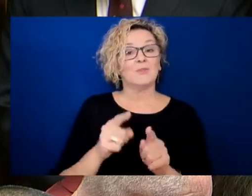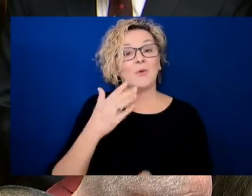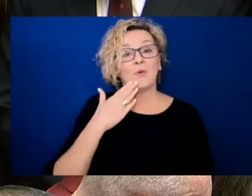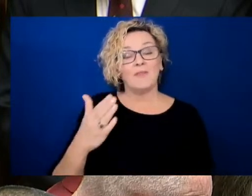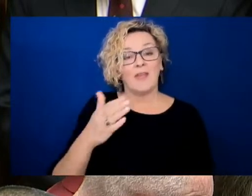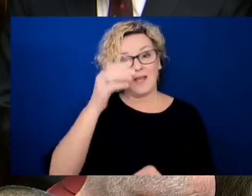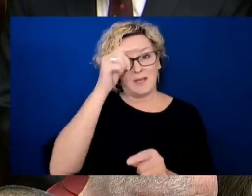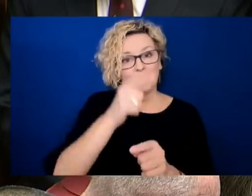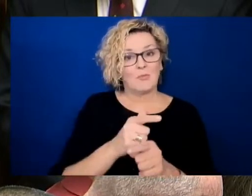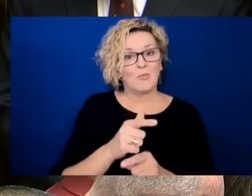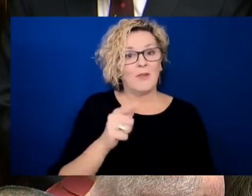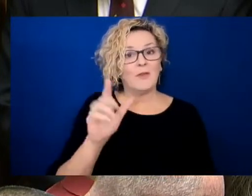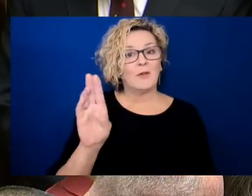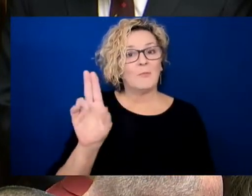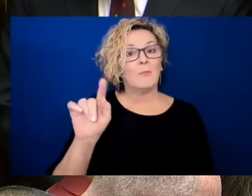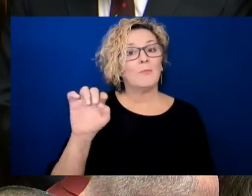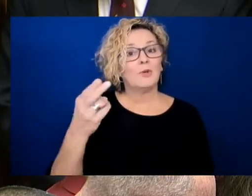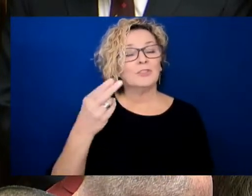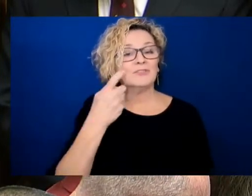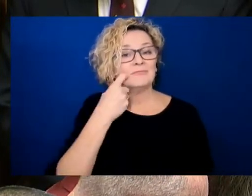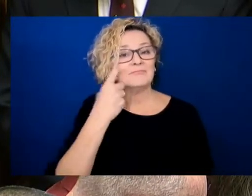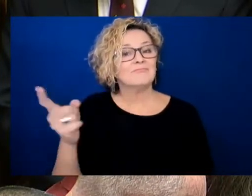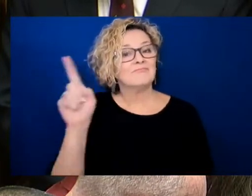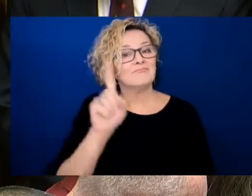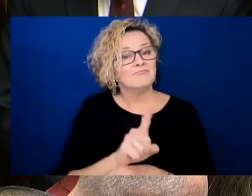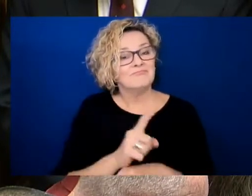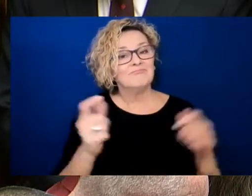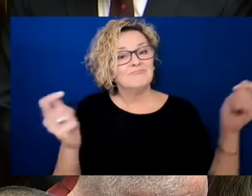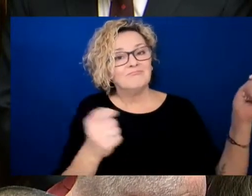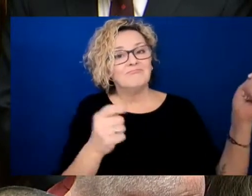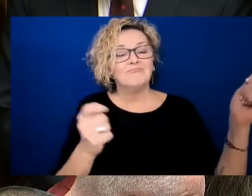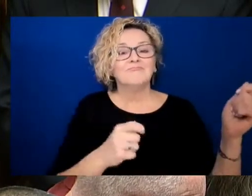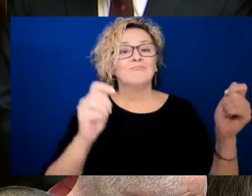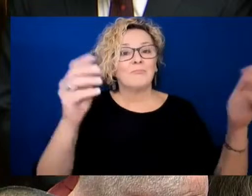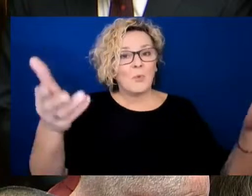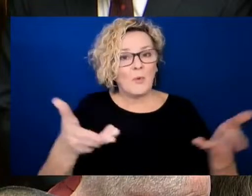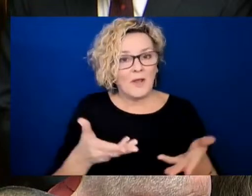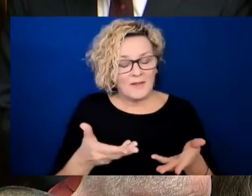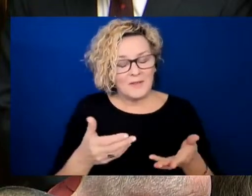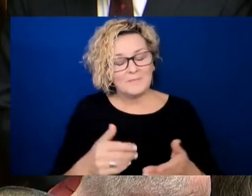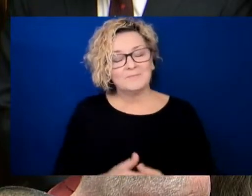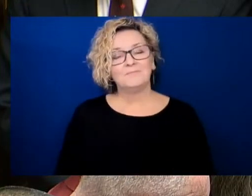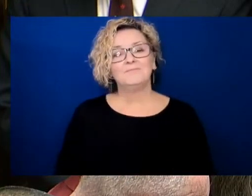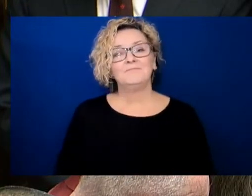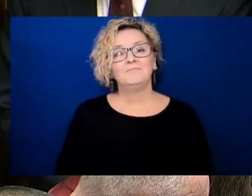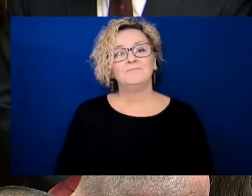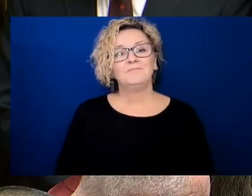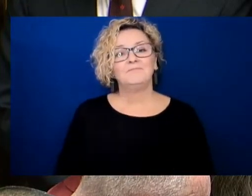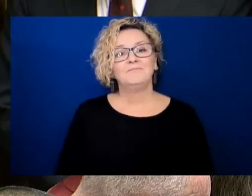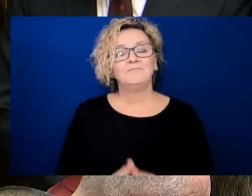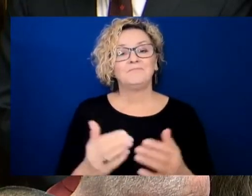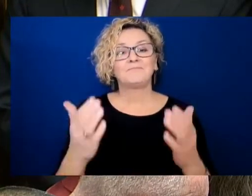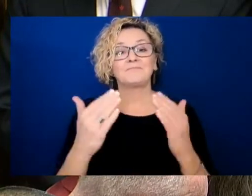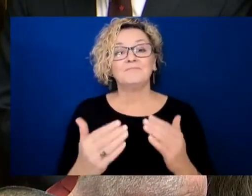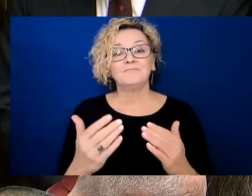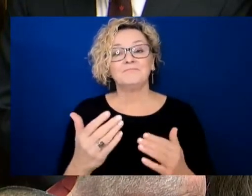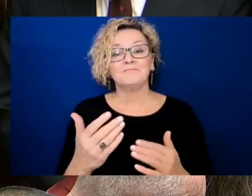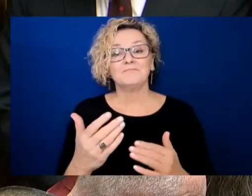each and every one of you. And thank Sister Dell and her daughter